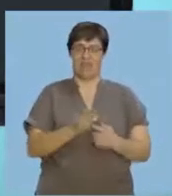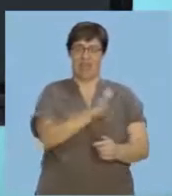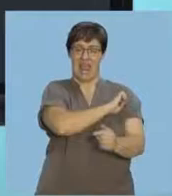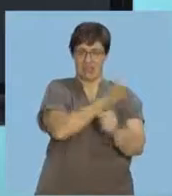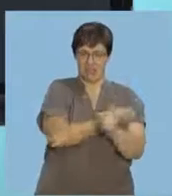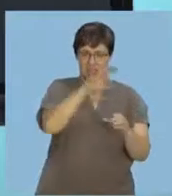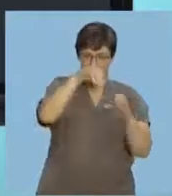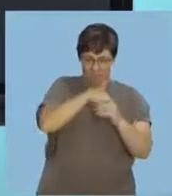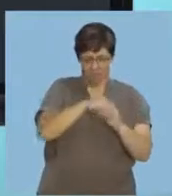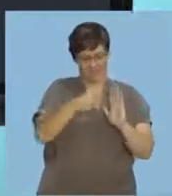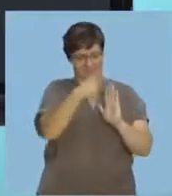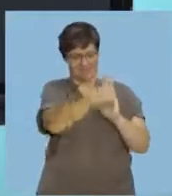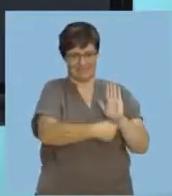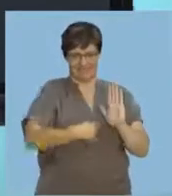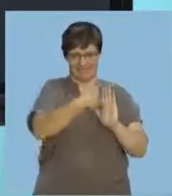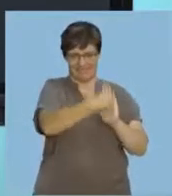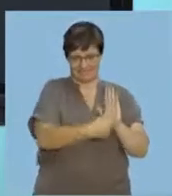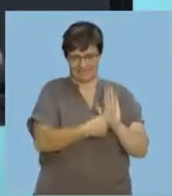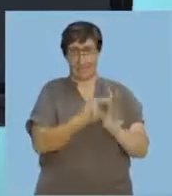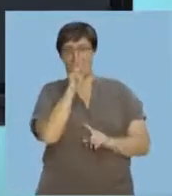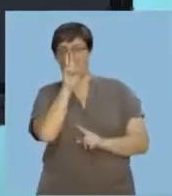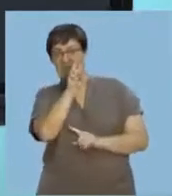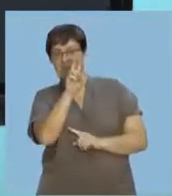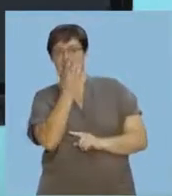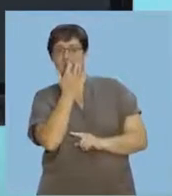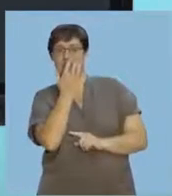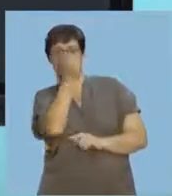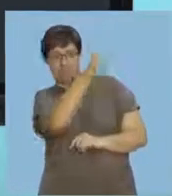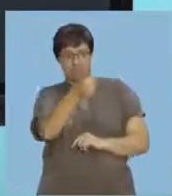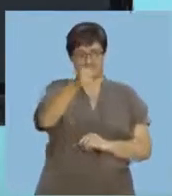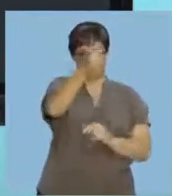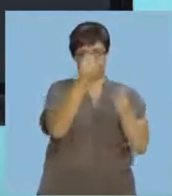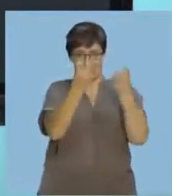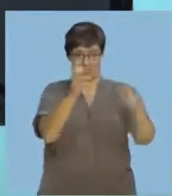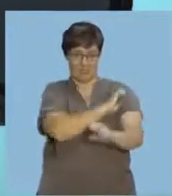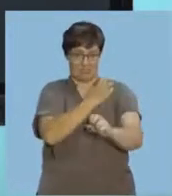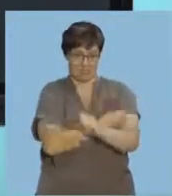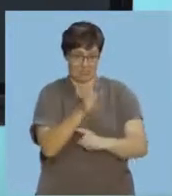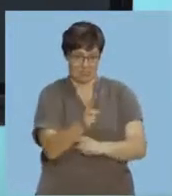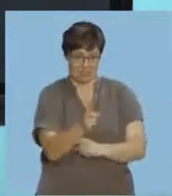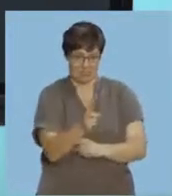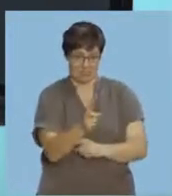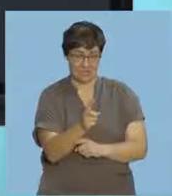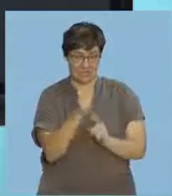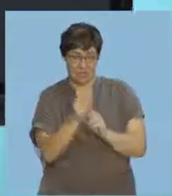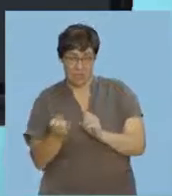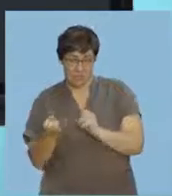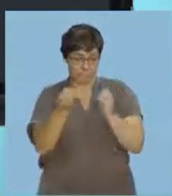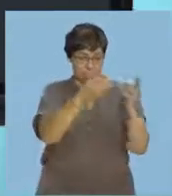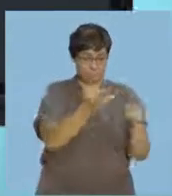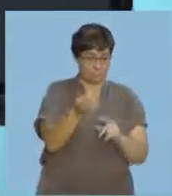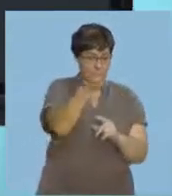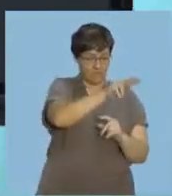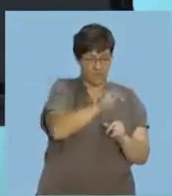in as far as the circuit is concerned. We think of the battery as the primary source of energy. So the transformation of energy